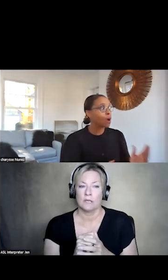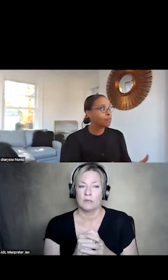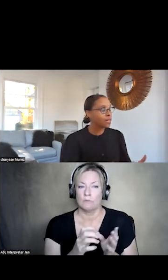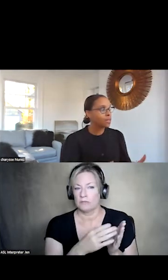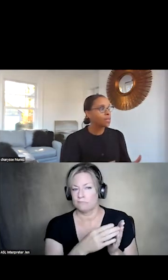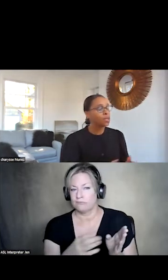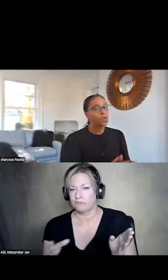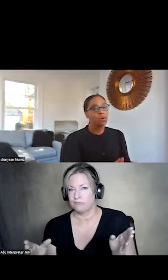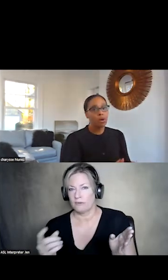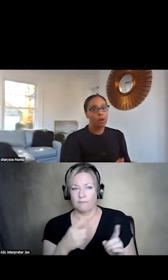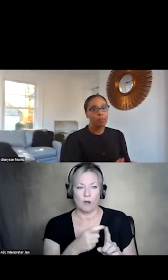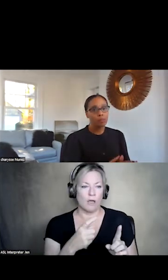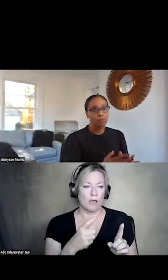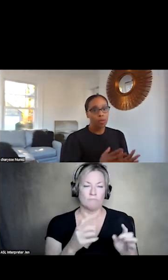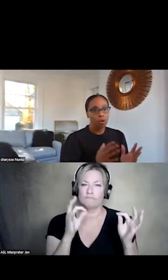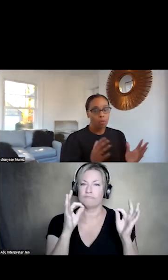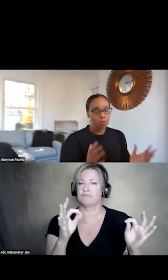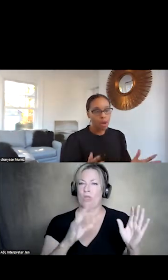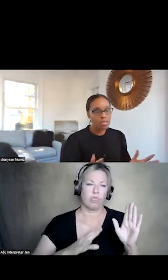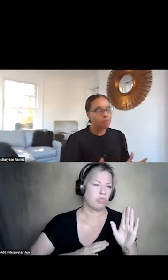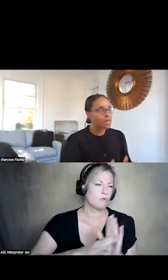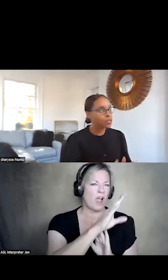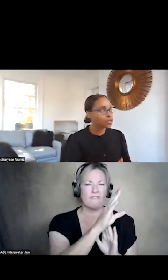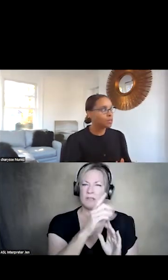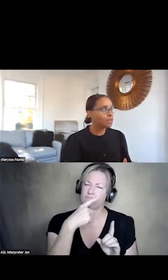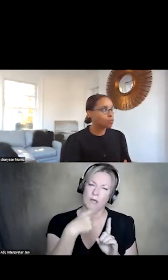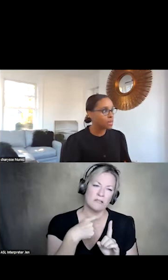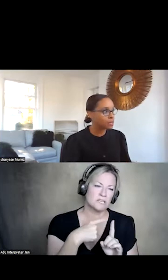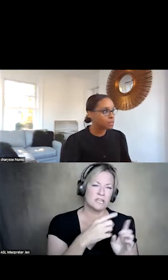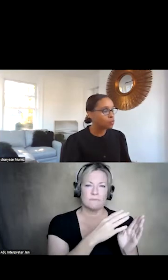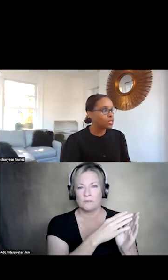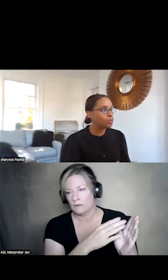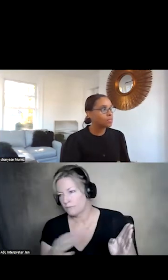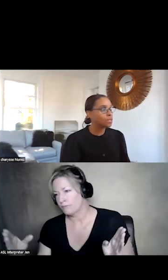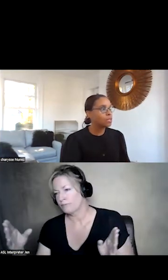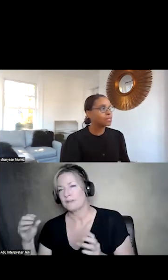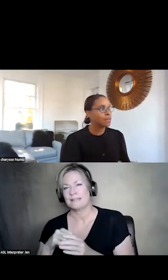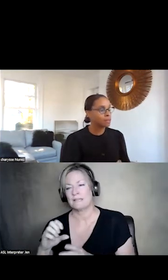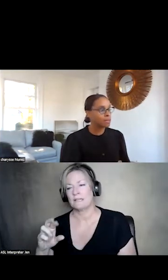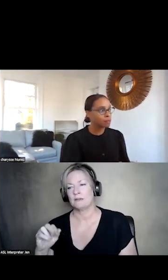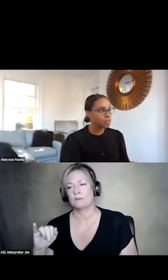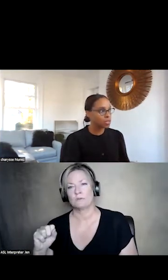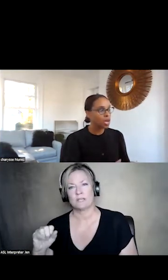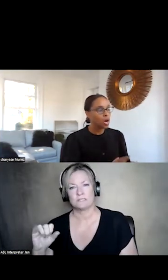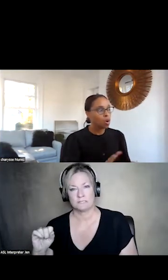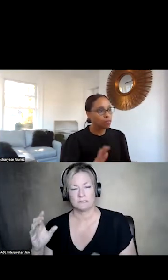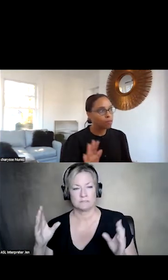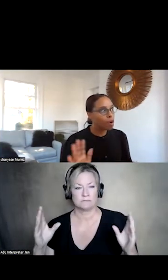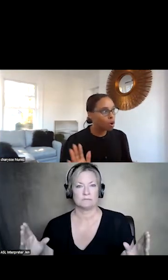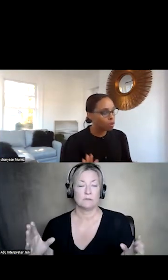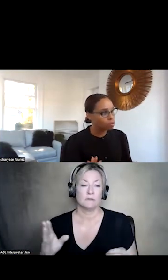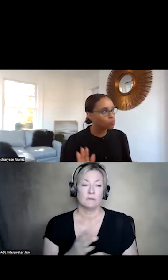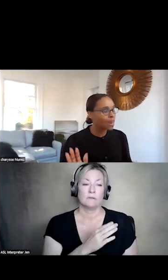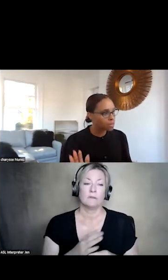either thriving, on the most positive end, to being in crisis. And what you can see is that the segments On